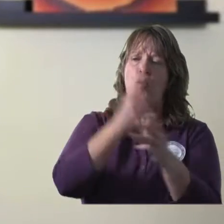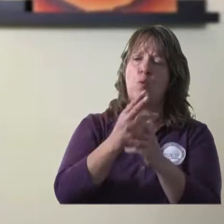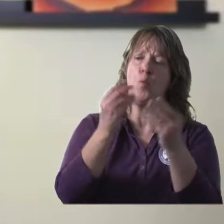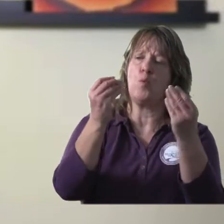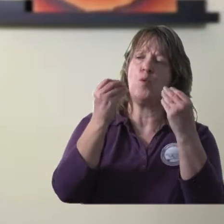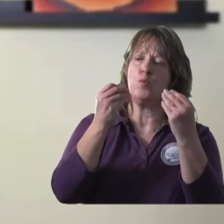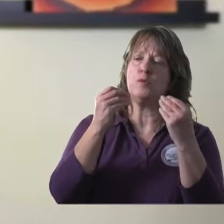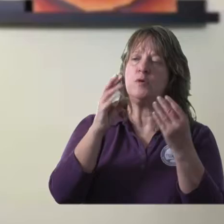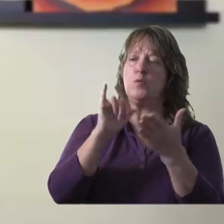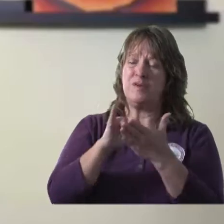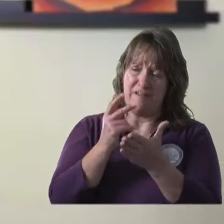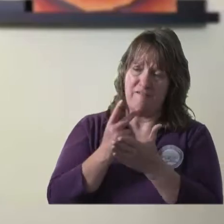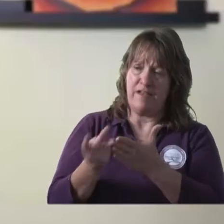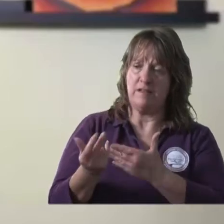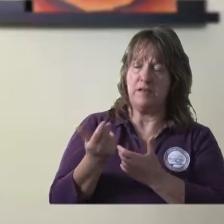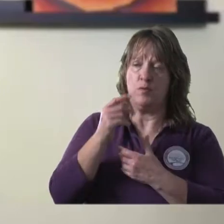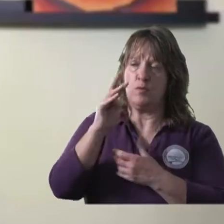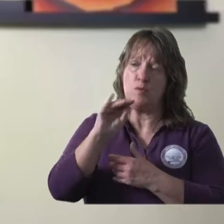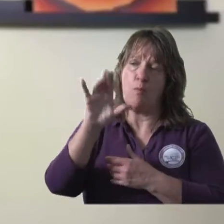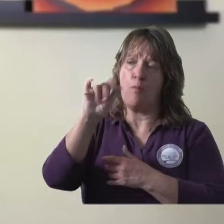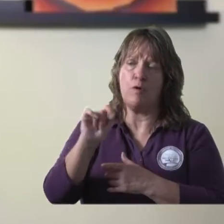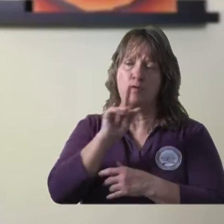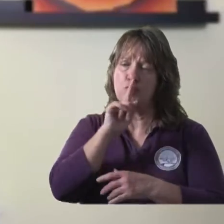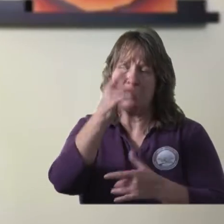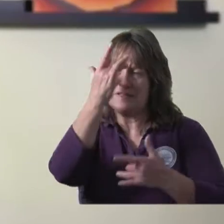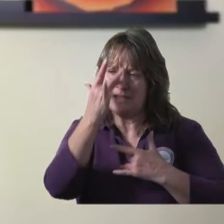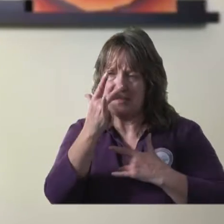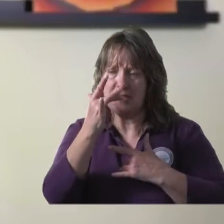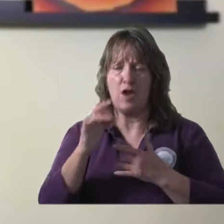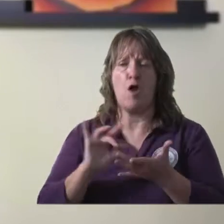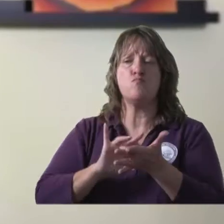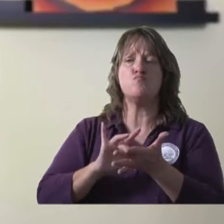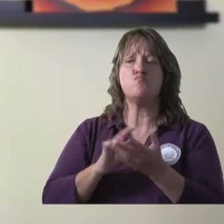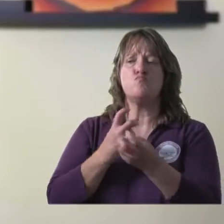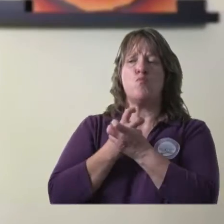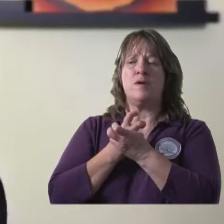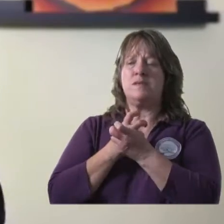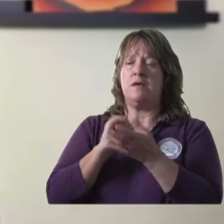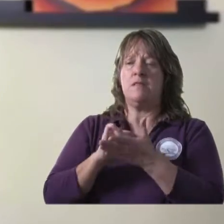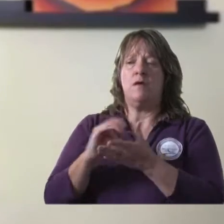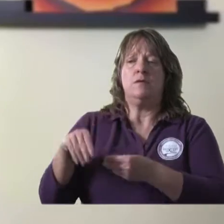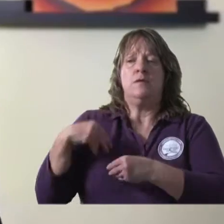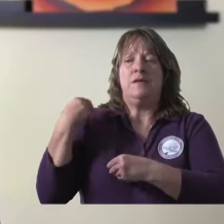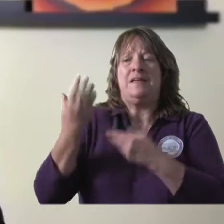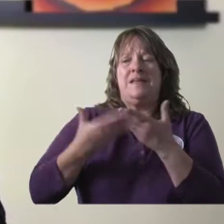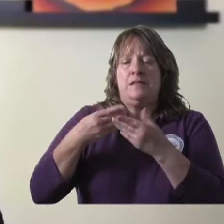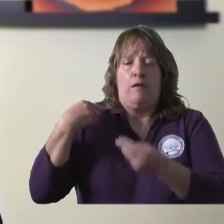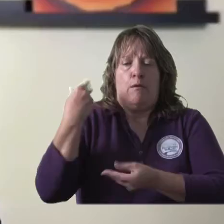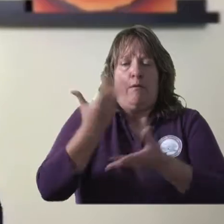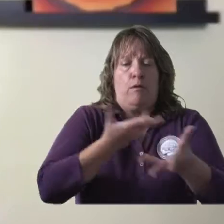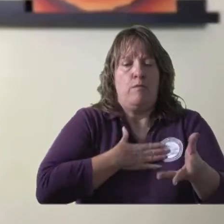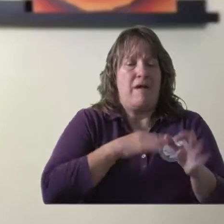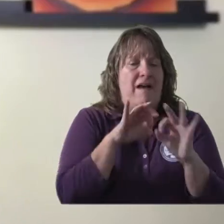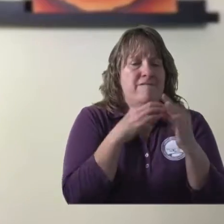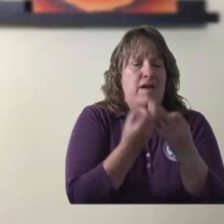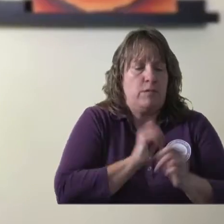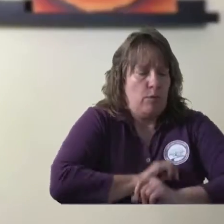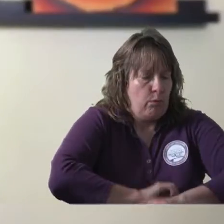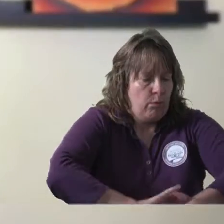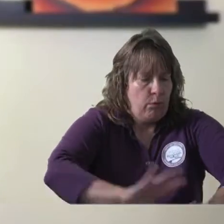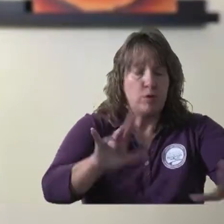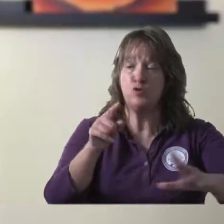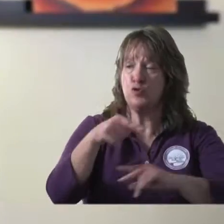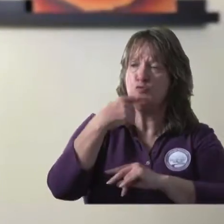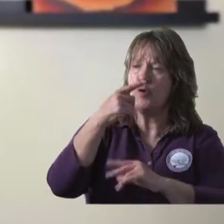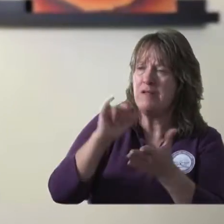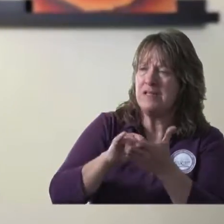was a moral failing was in fact a disease, a poison passed effortlessly through the veins of my family tree. She told me on that